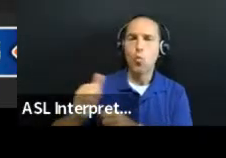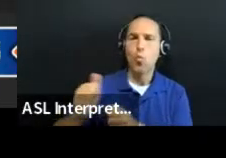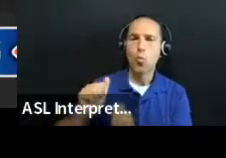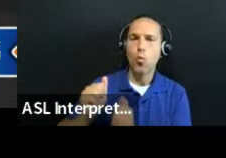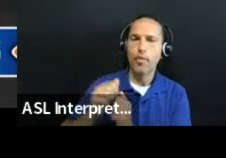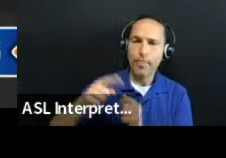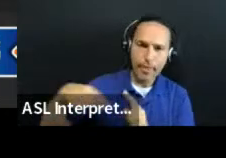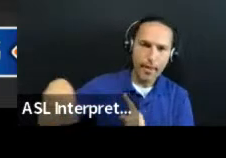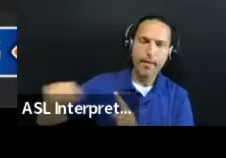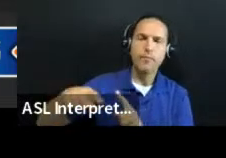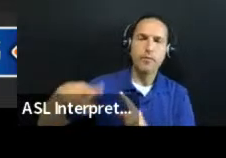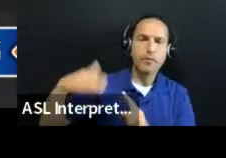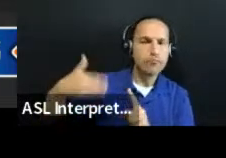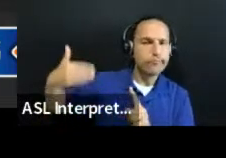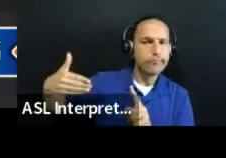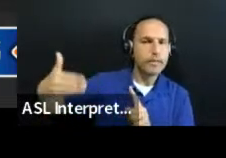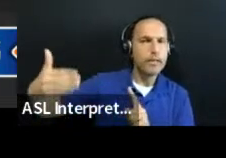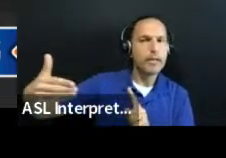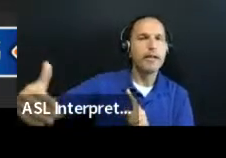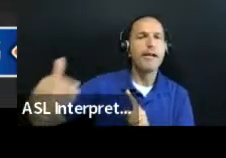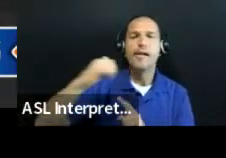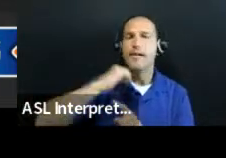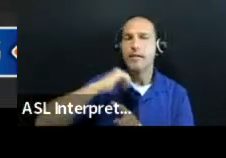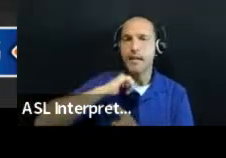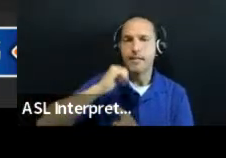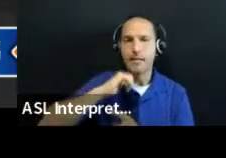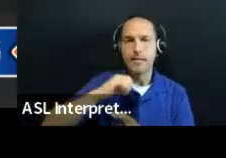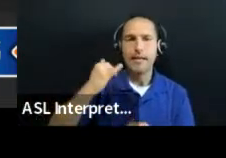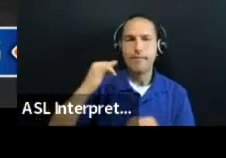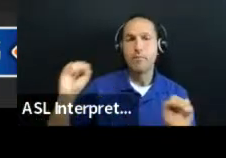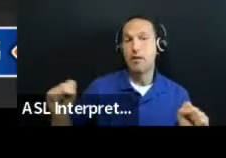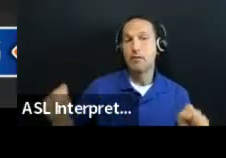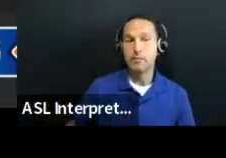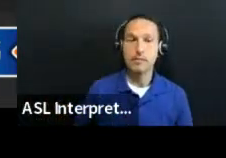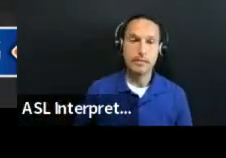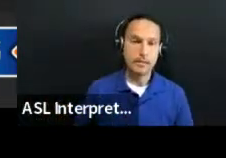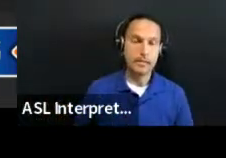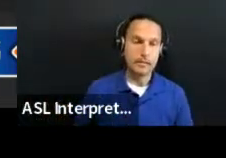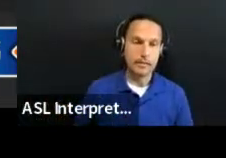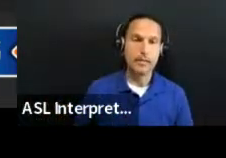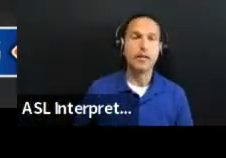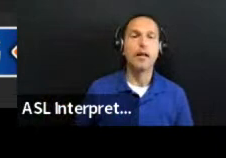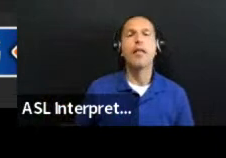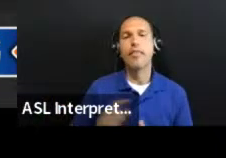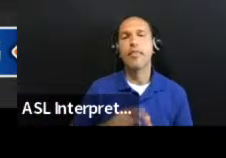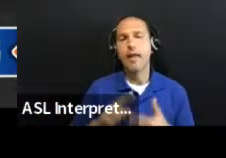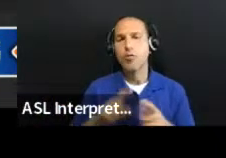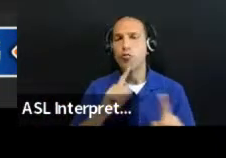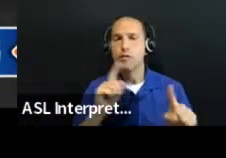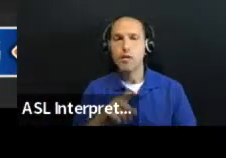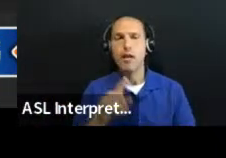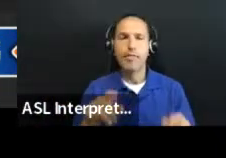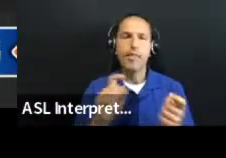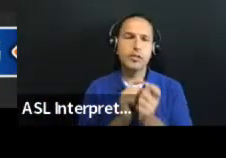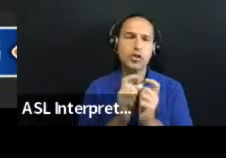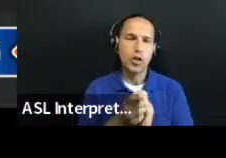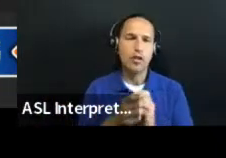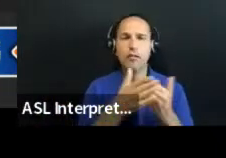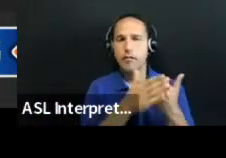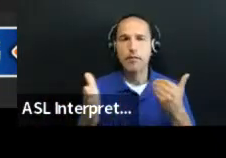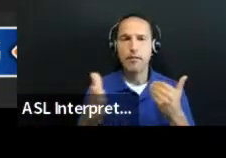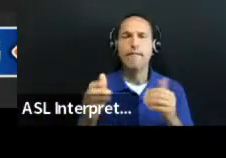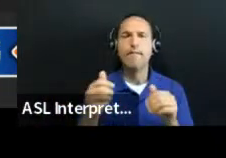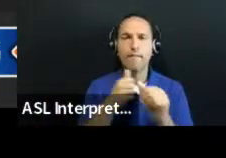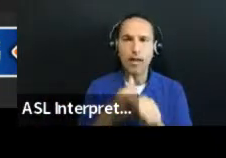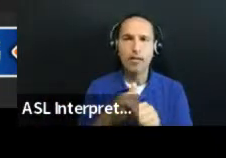them on a regular basis, on a daily basis, if possible. And responding to change over following the